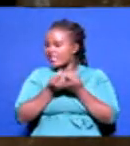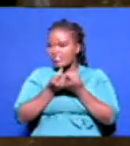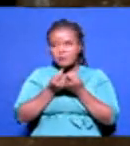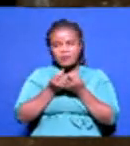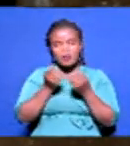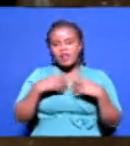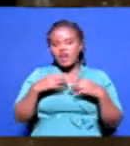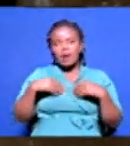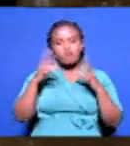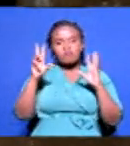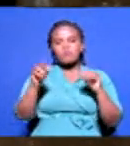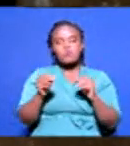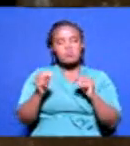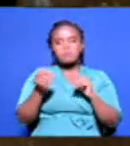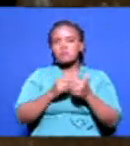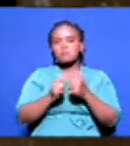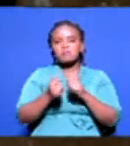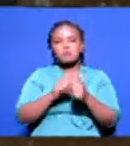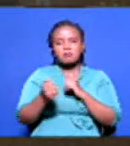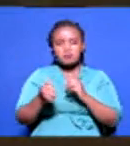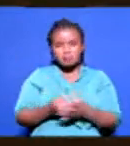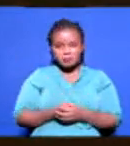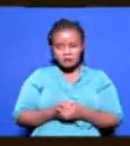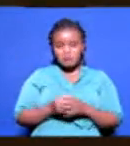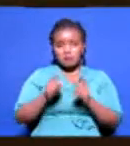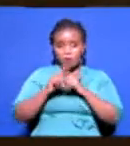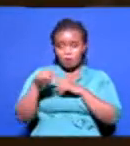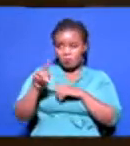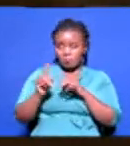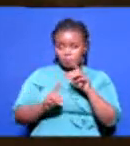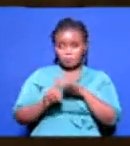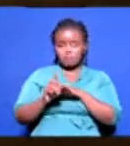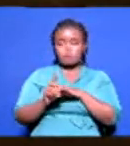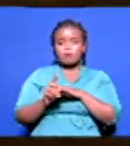barrier. This was certainly the theme of the state ball.